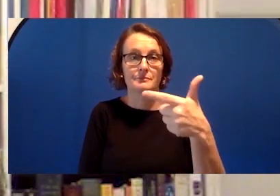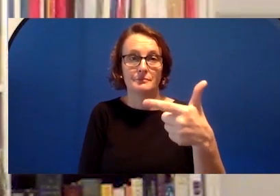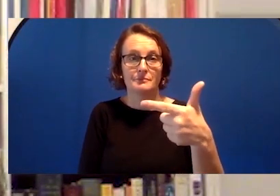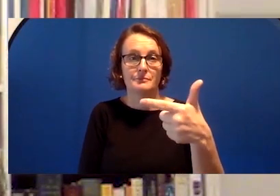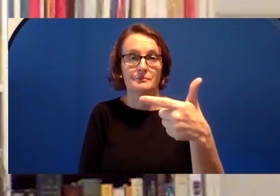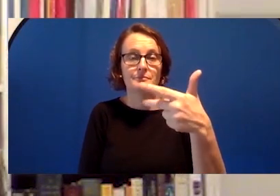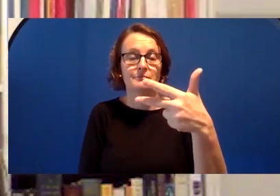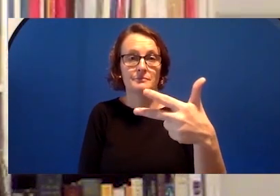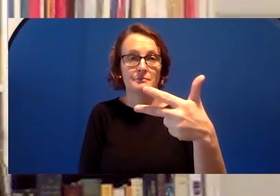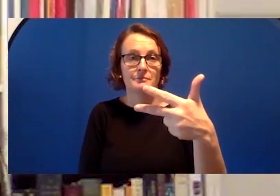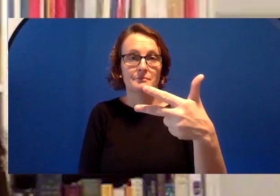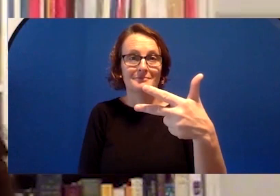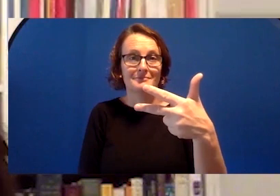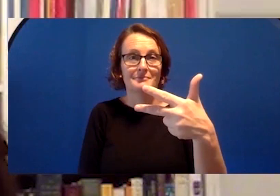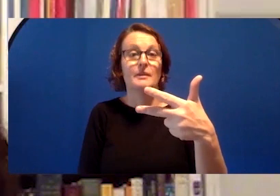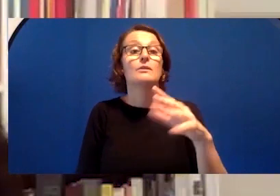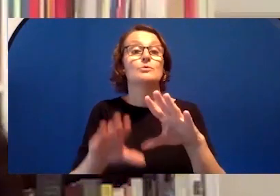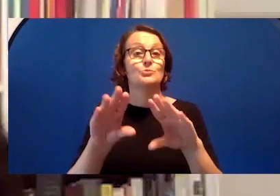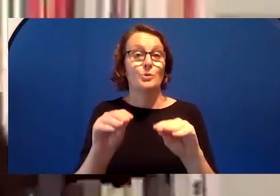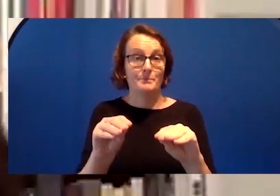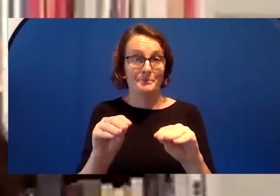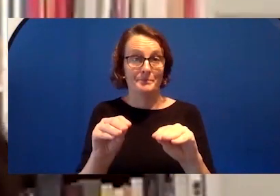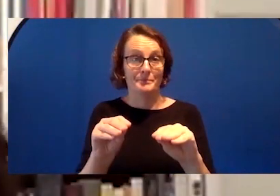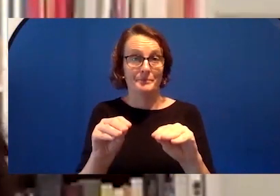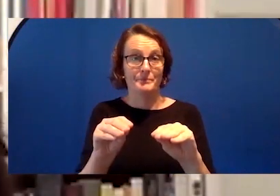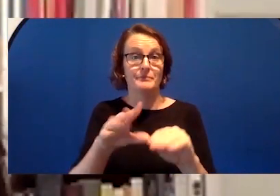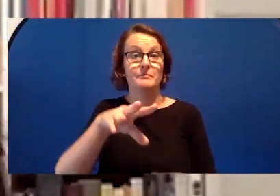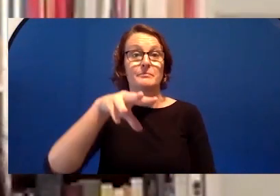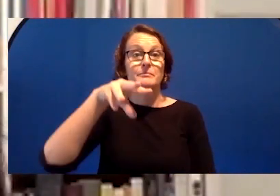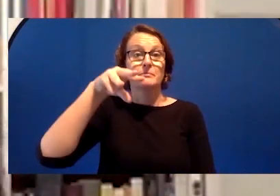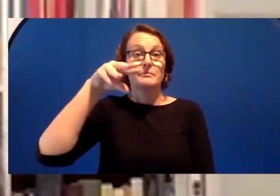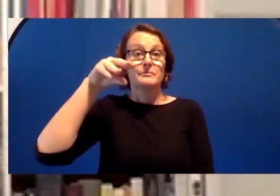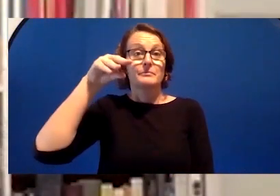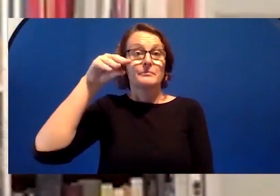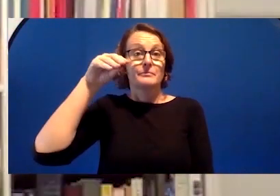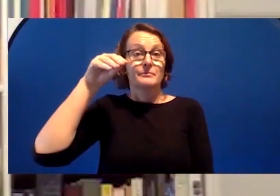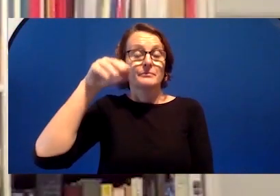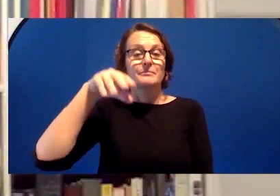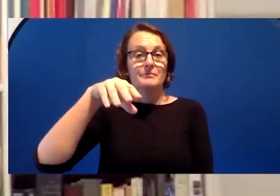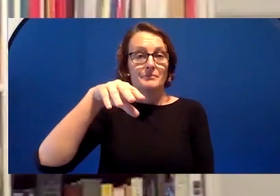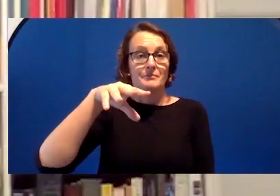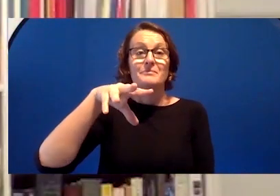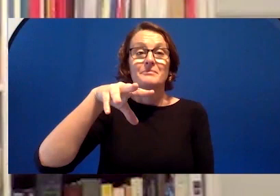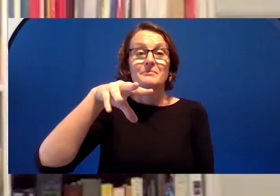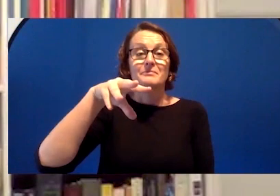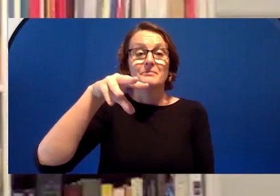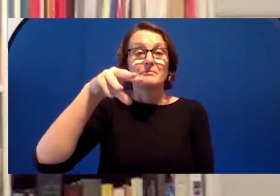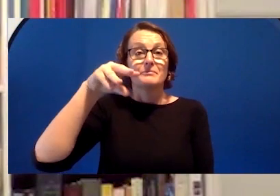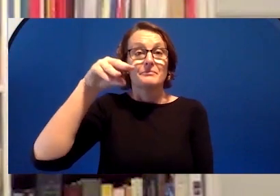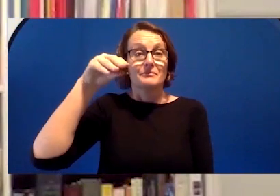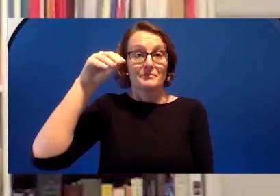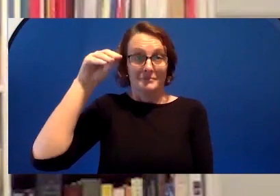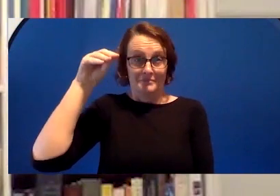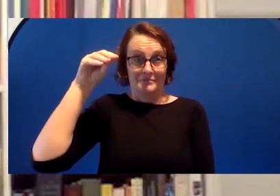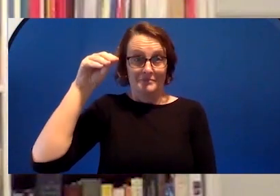7, 8. And pause before breathing in. 2, 3, 4. And again,